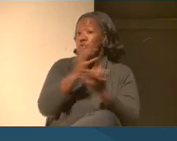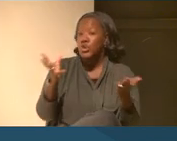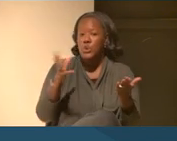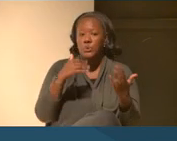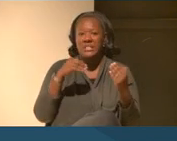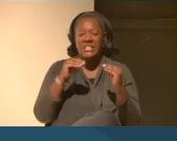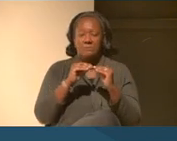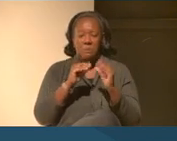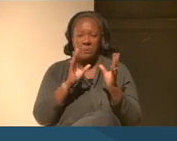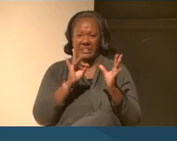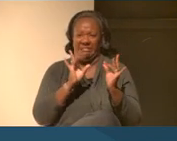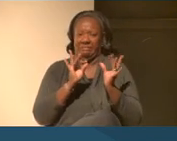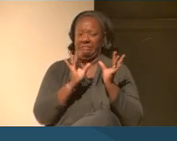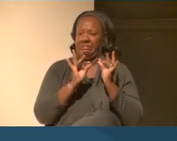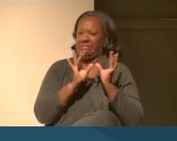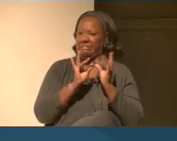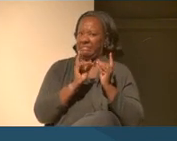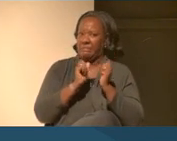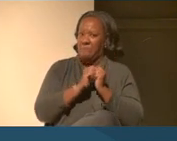so